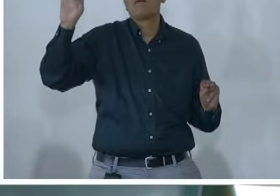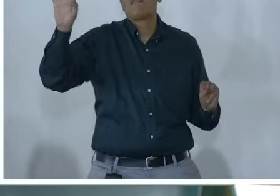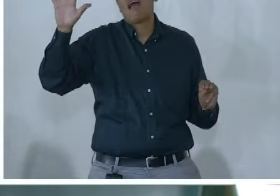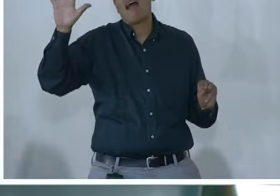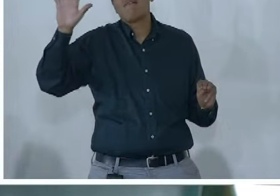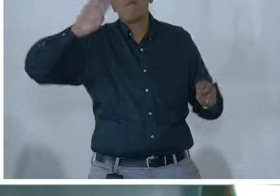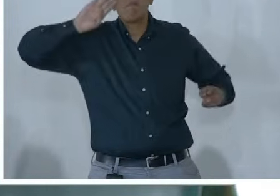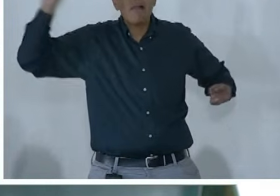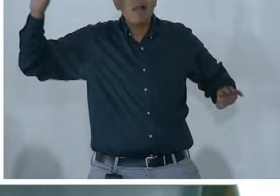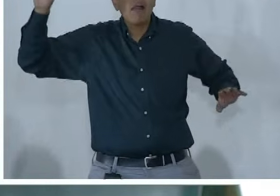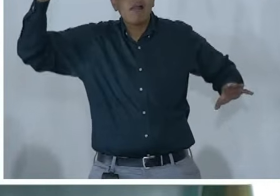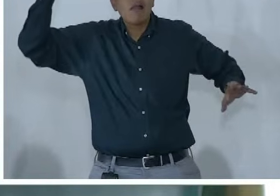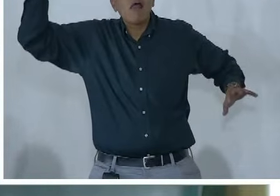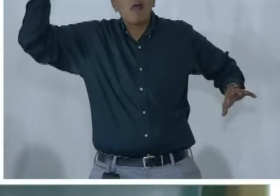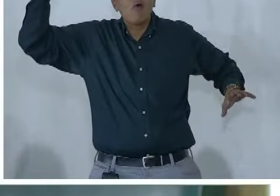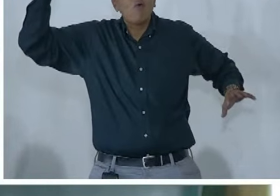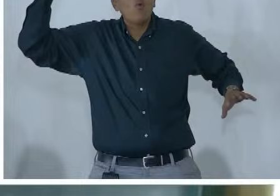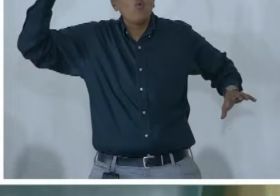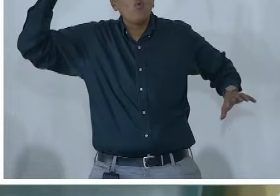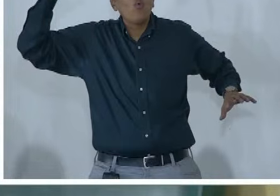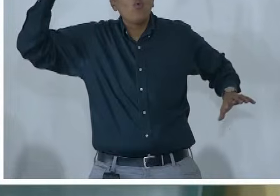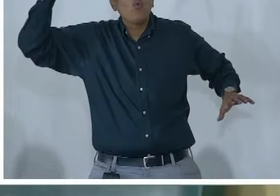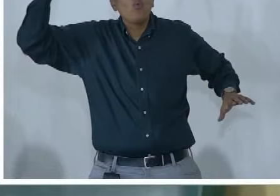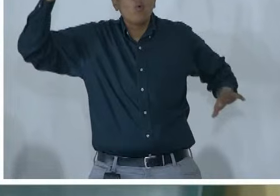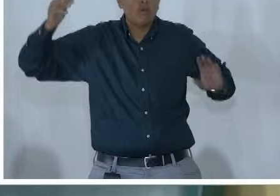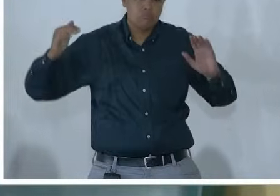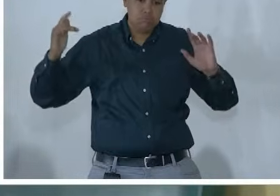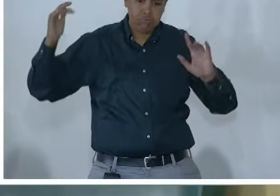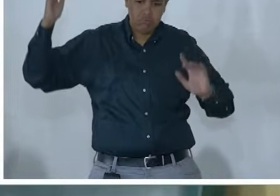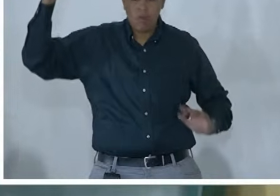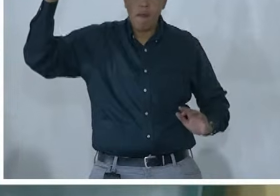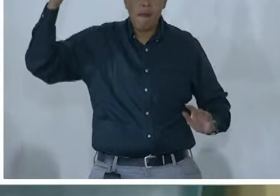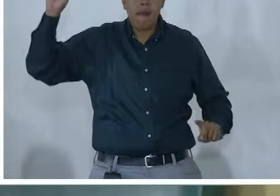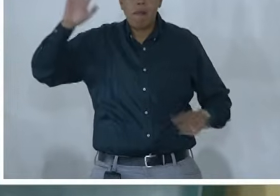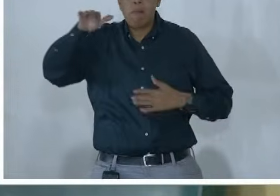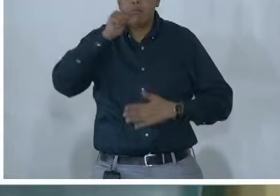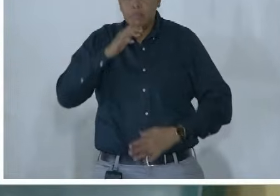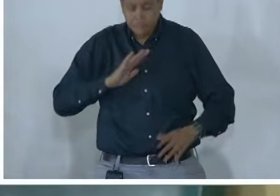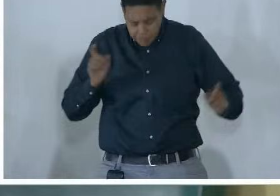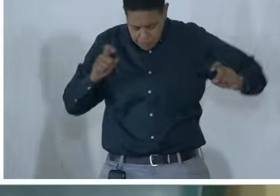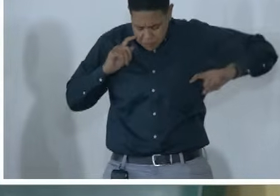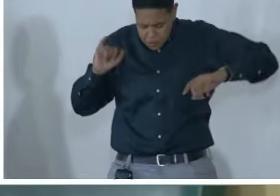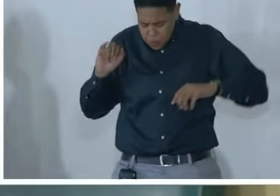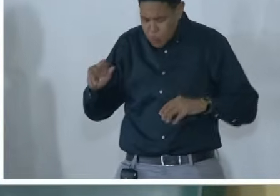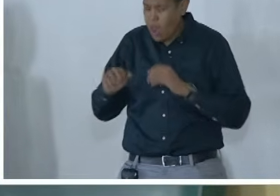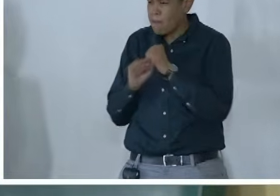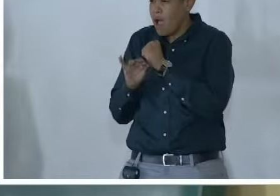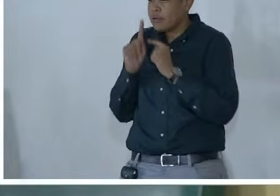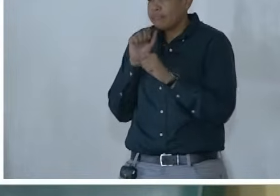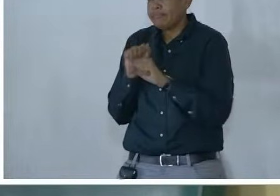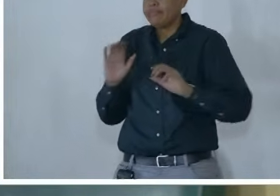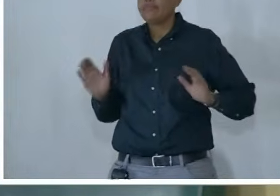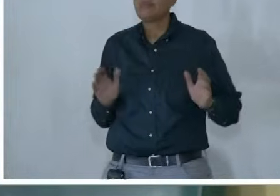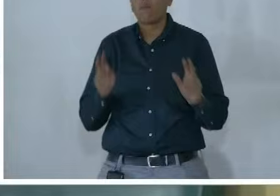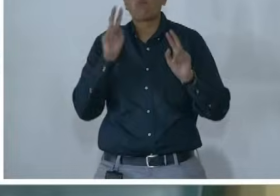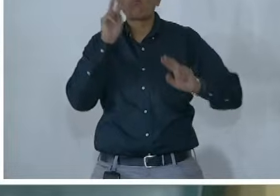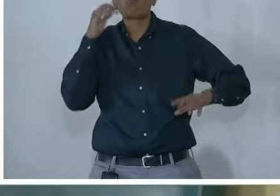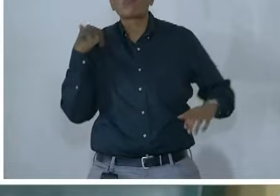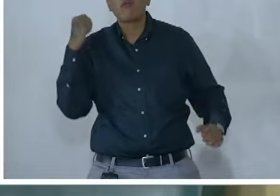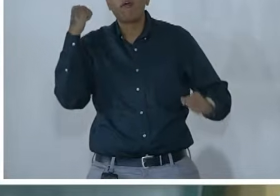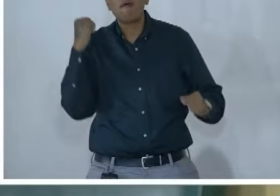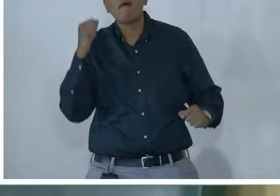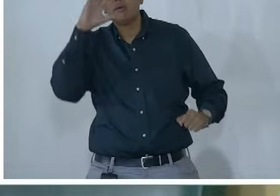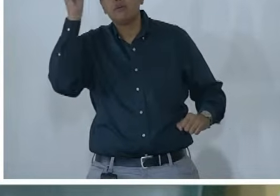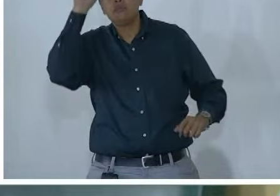$148.5 billion at its heights. Madam Speaker, the junior market has encouraged stronger